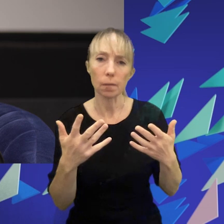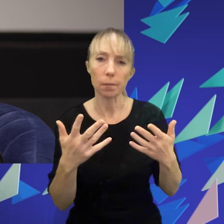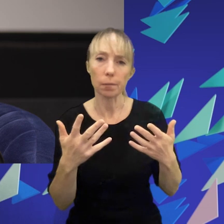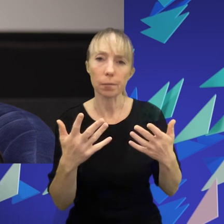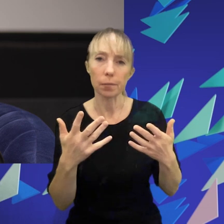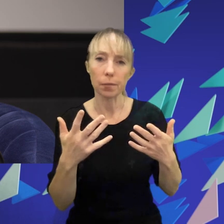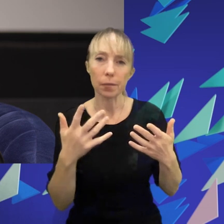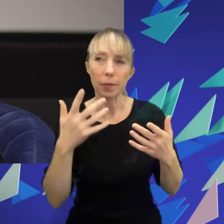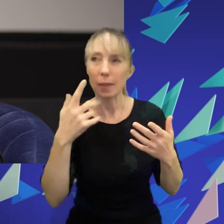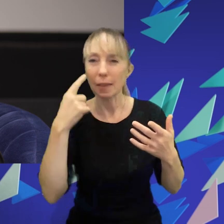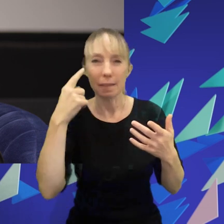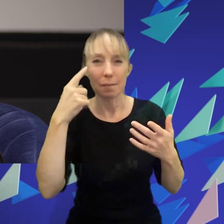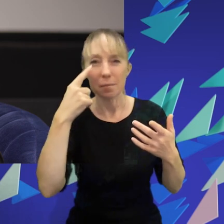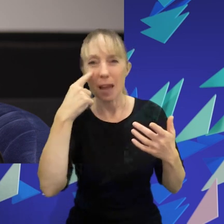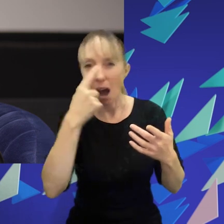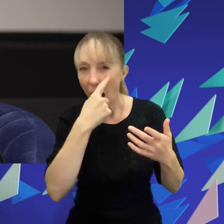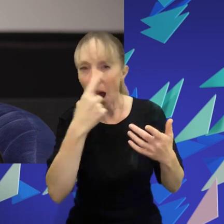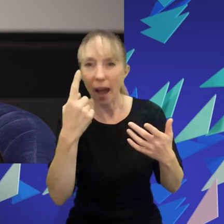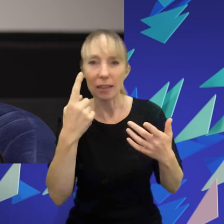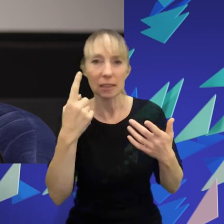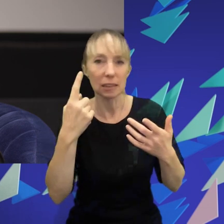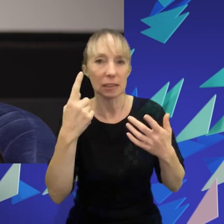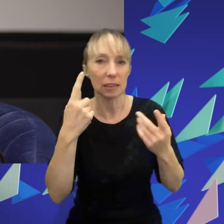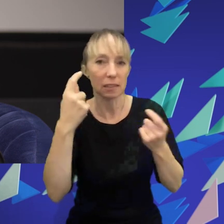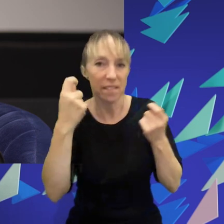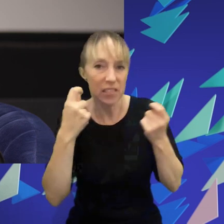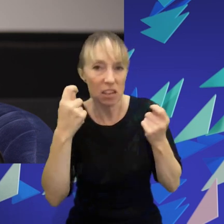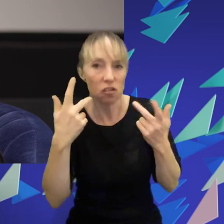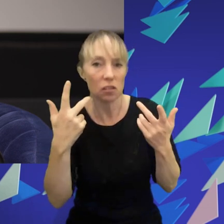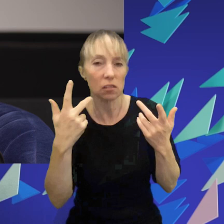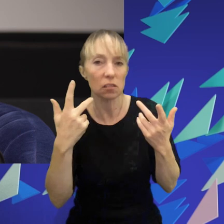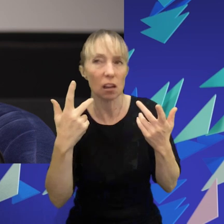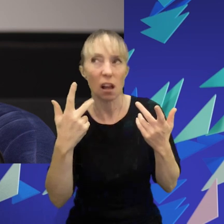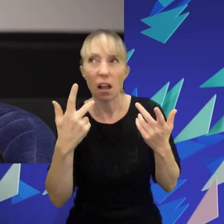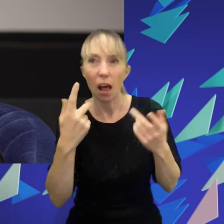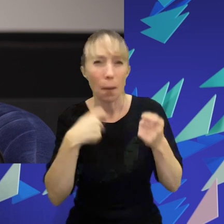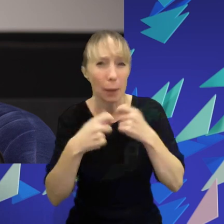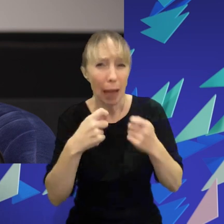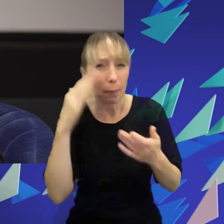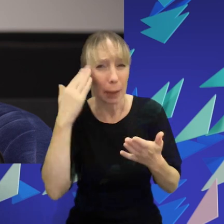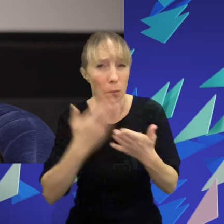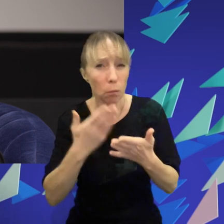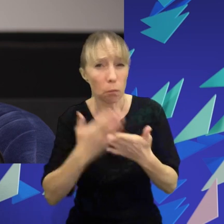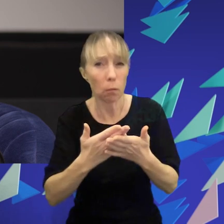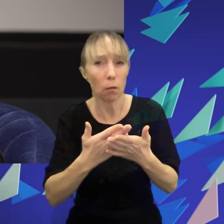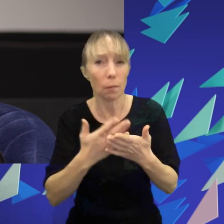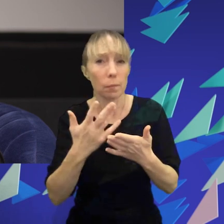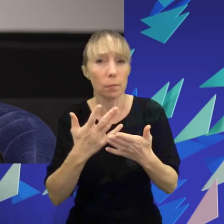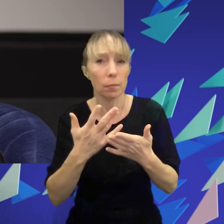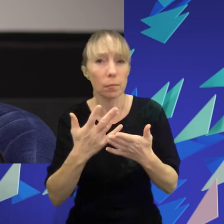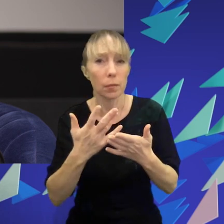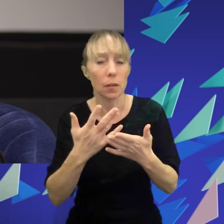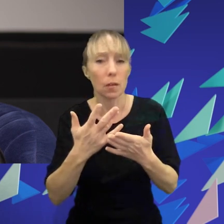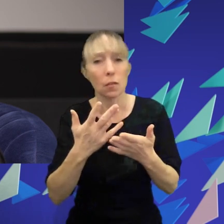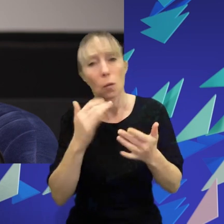in the features and eyes, and you know, this was for me almost obsessive. So I was shooting a lot with the